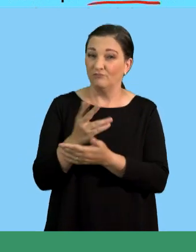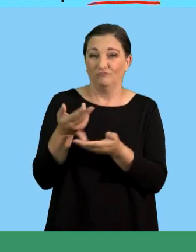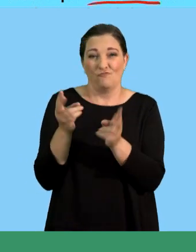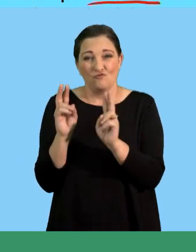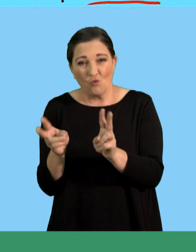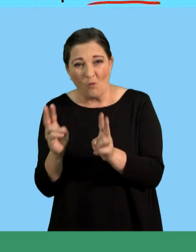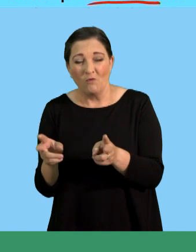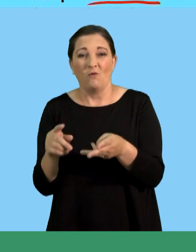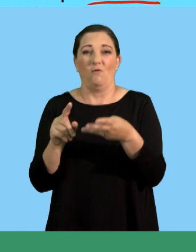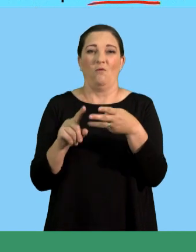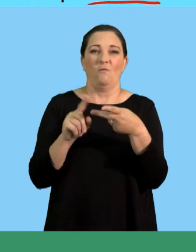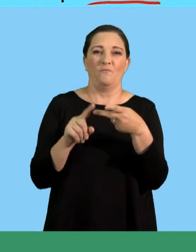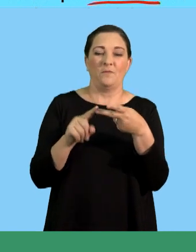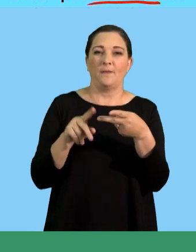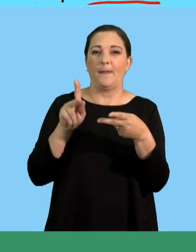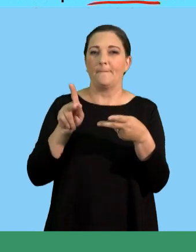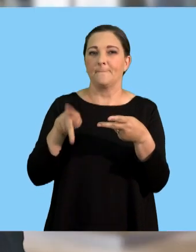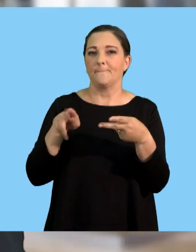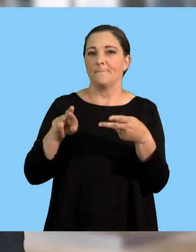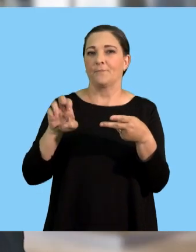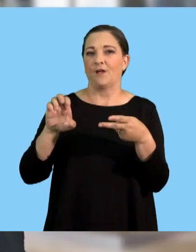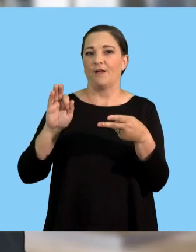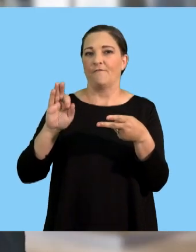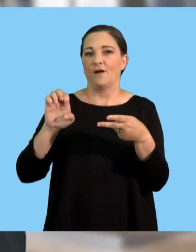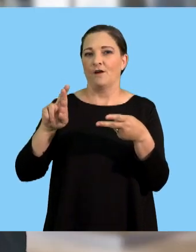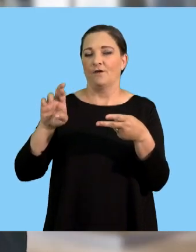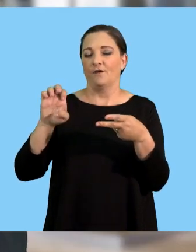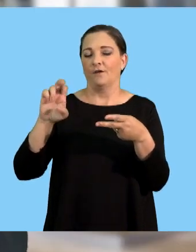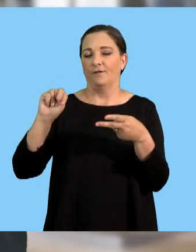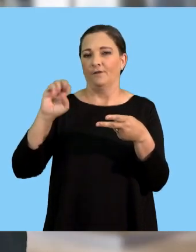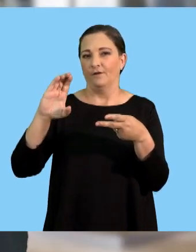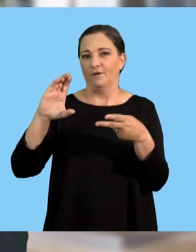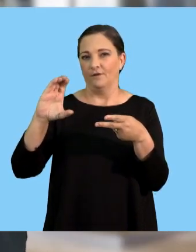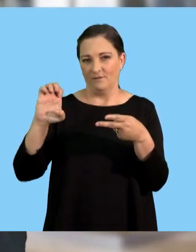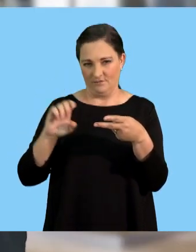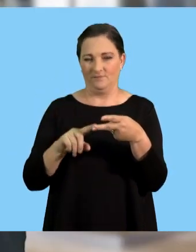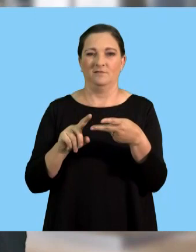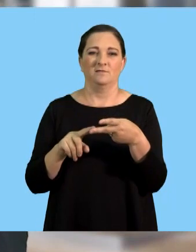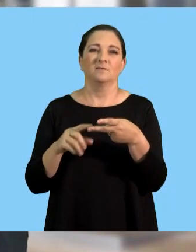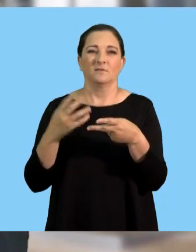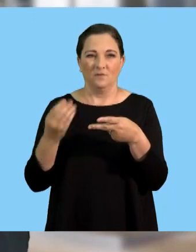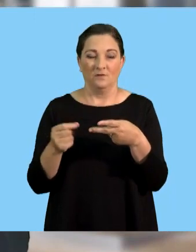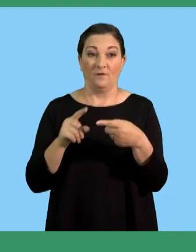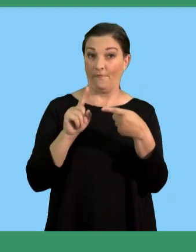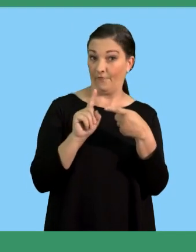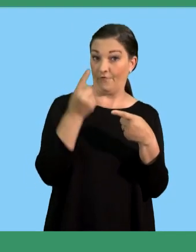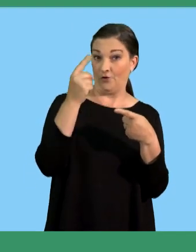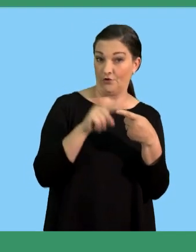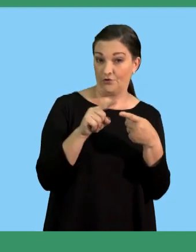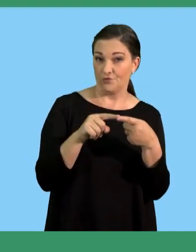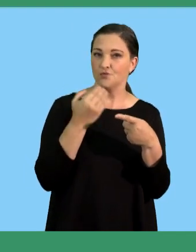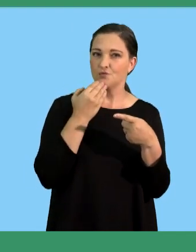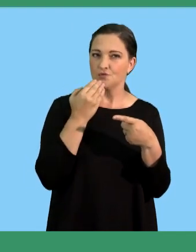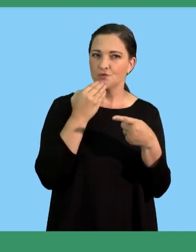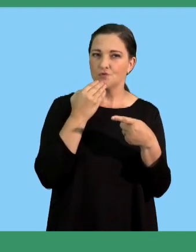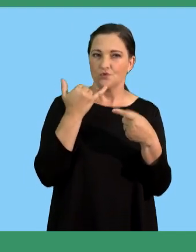and preference shareholders. Now, we have the first type of rights. Here we're talking about founders'